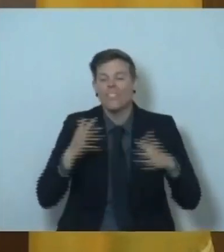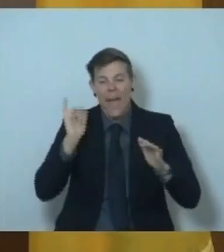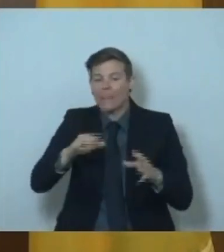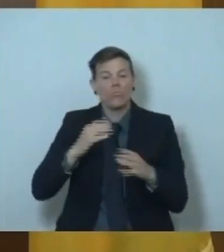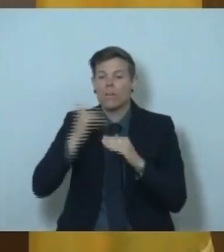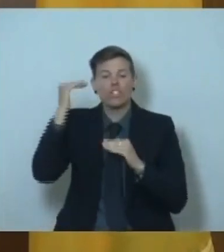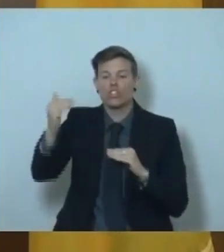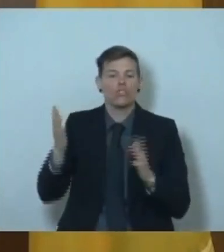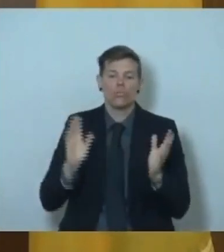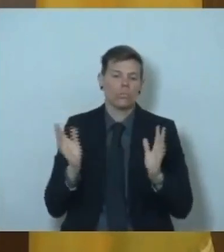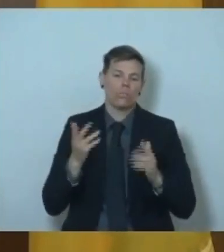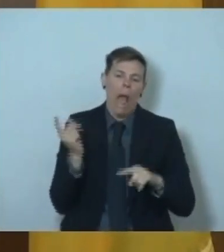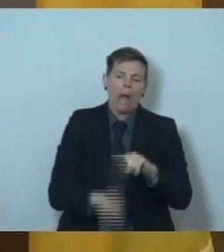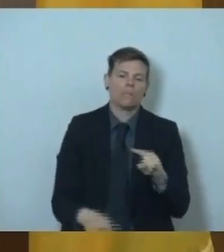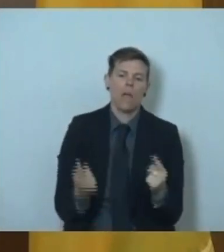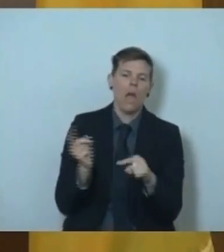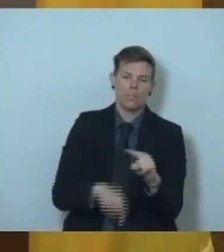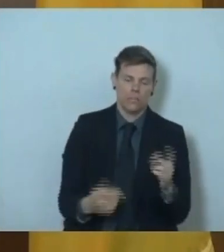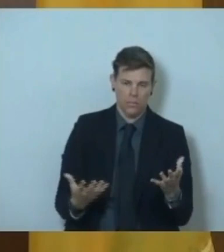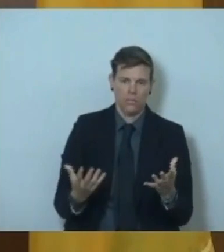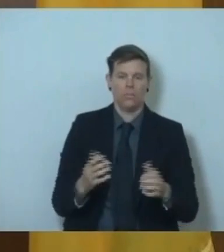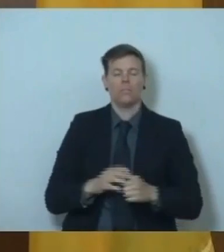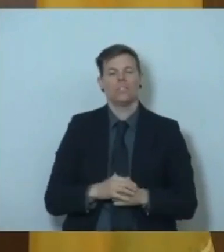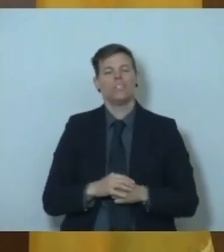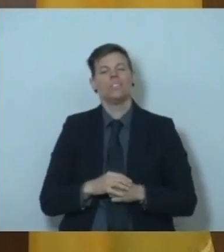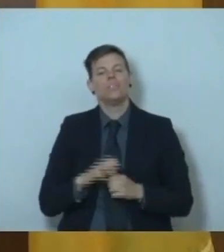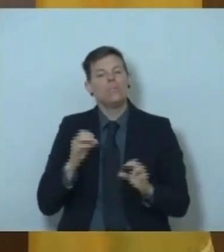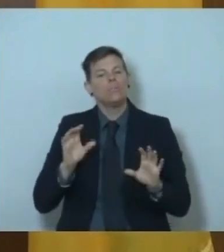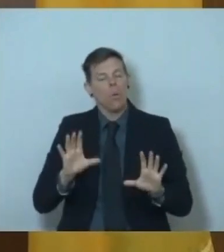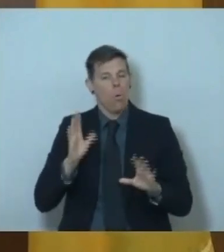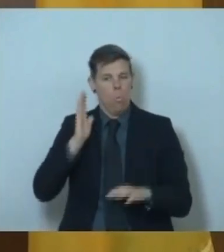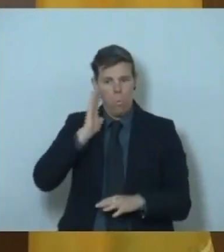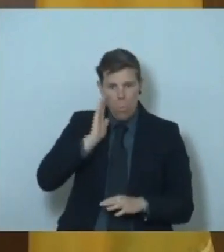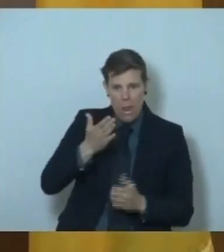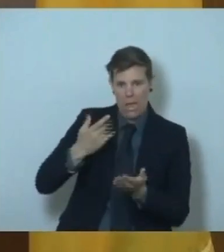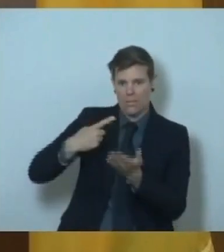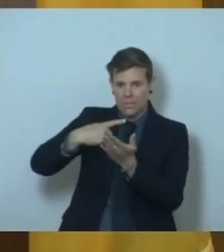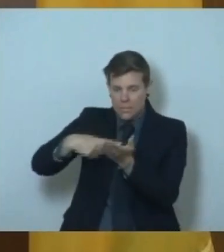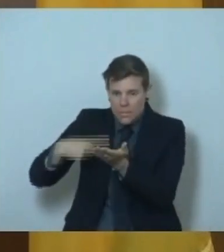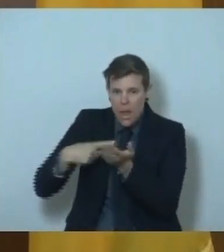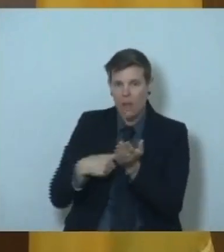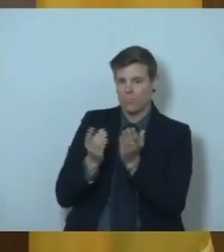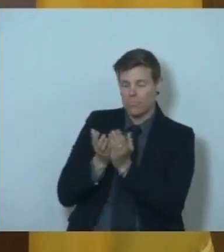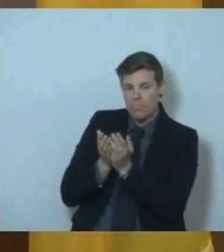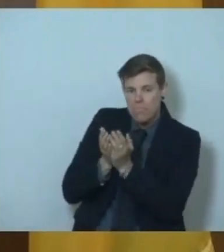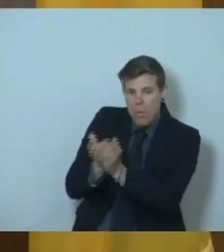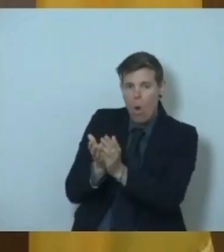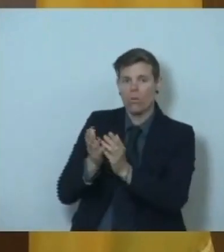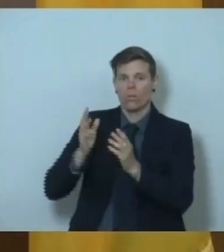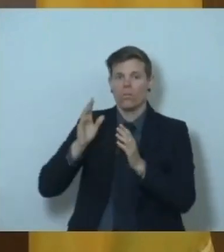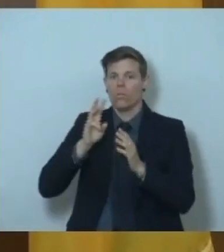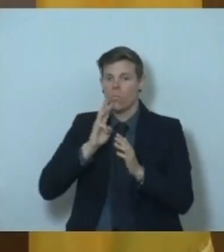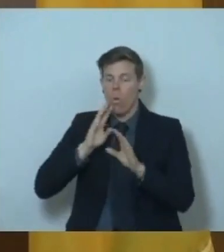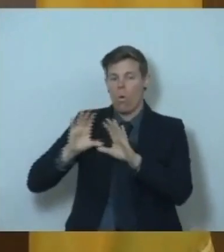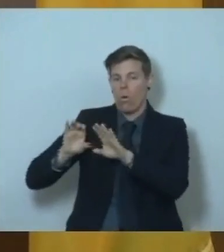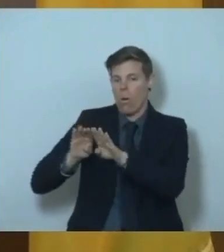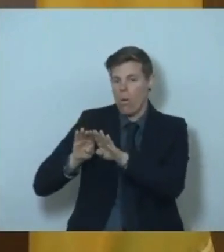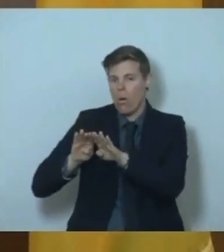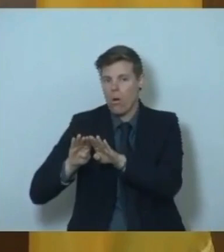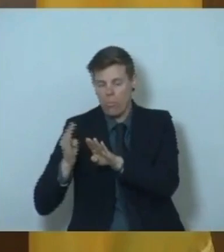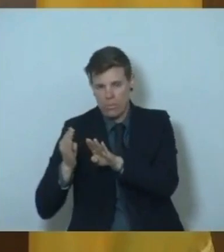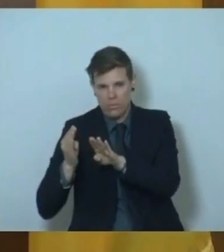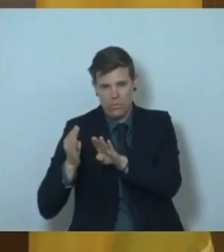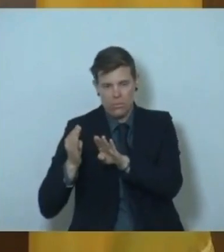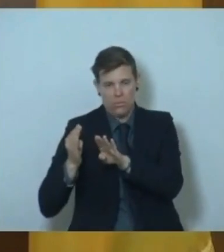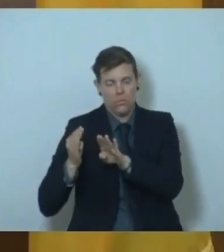this gradual process, and I know that that is very painful for a lot of New Mexicans and certainly